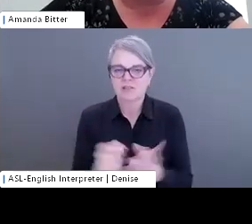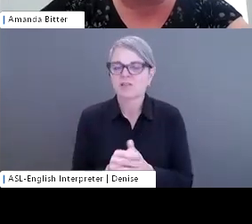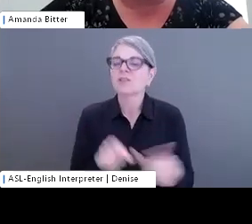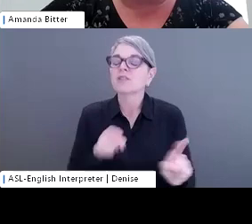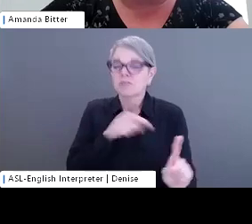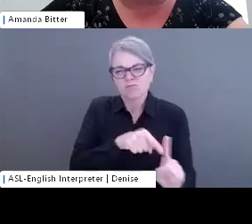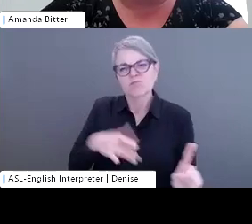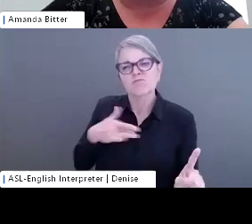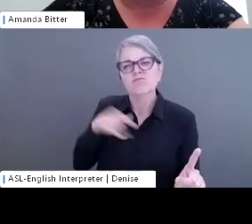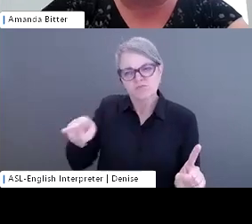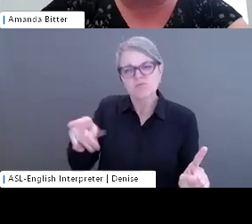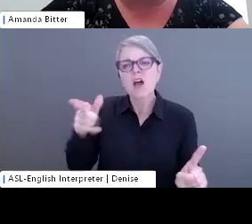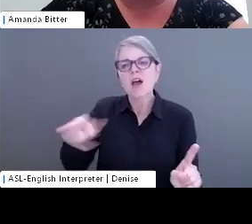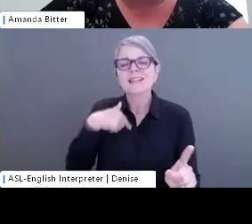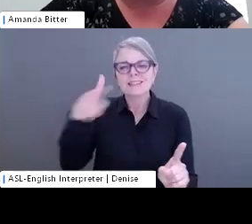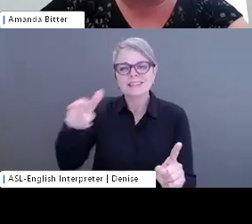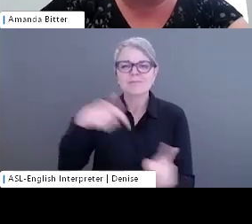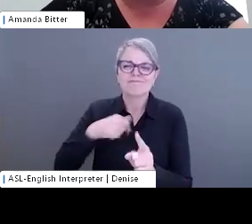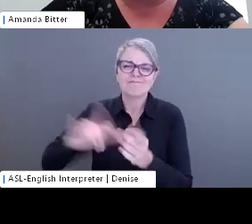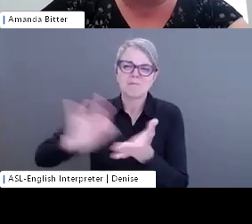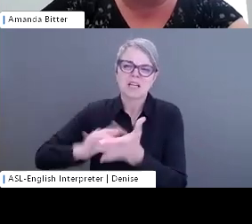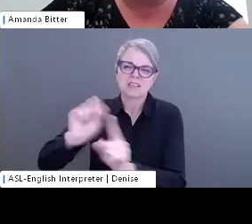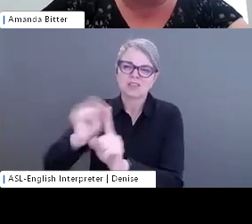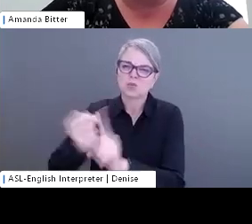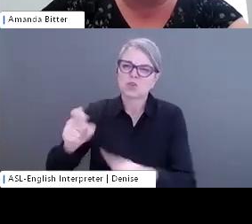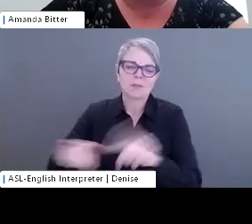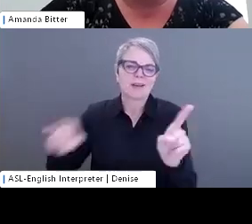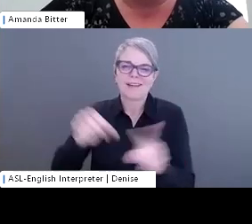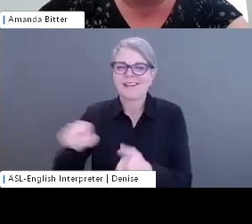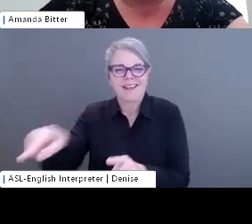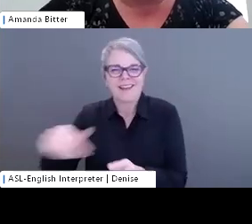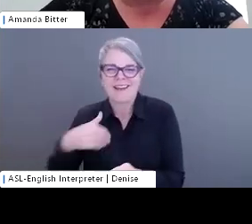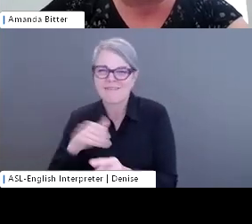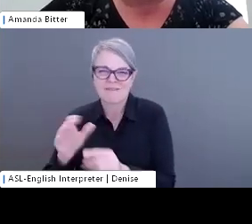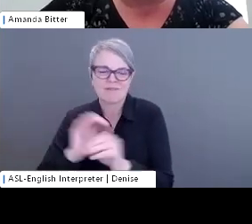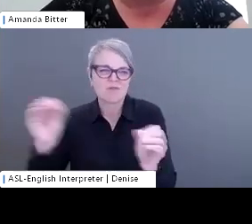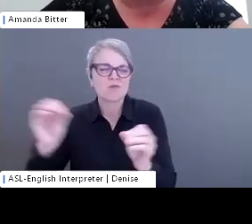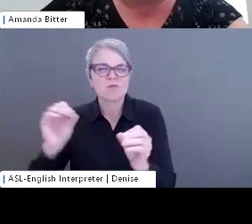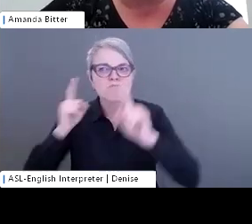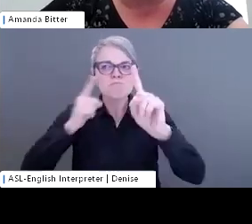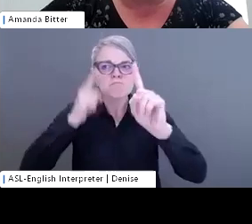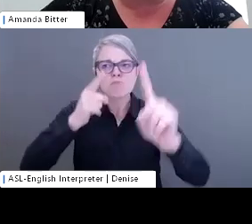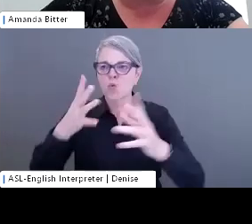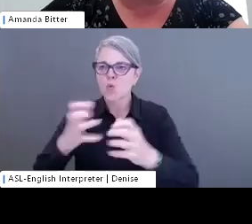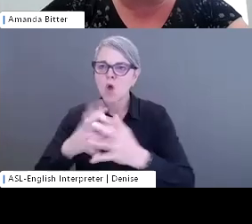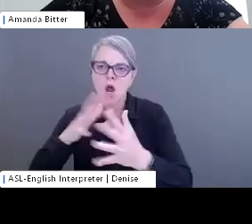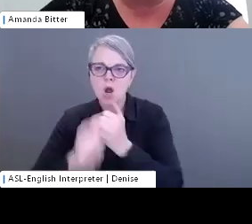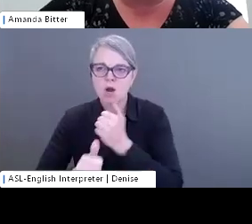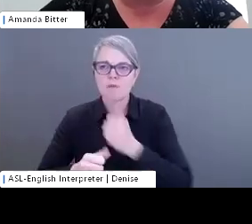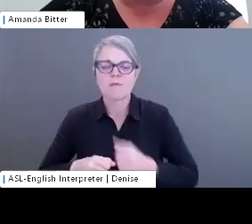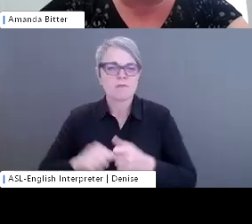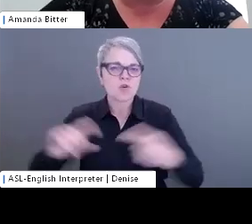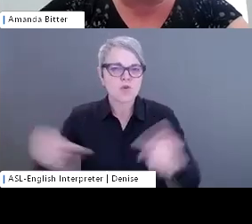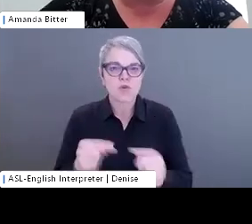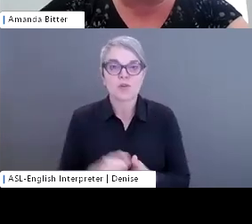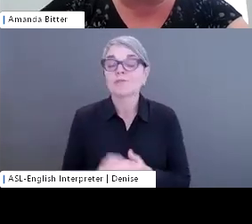condition with no intention to harm her. So Here's another case that I had in 2023.